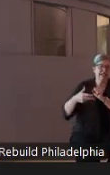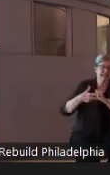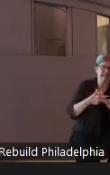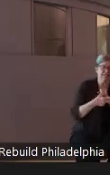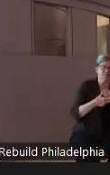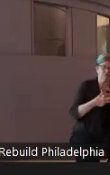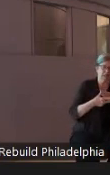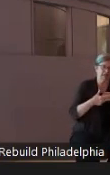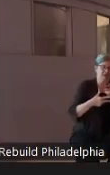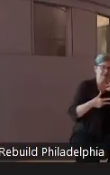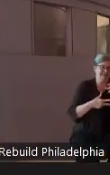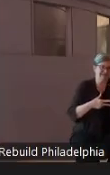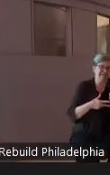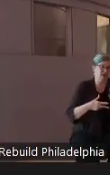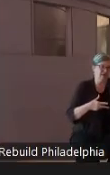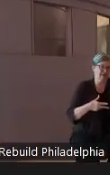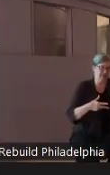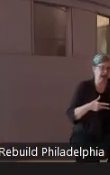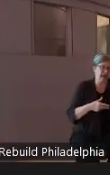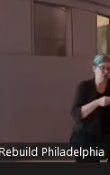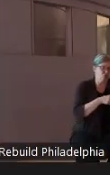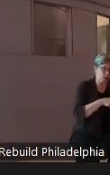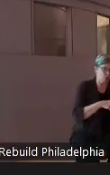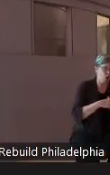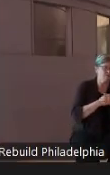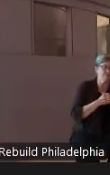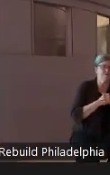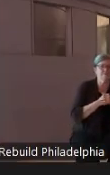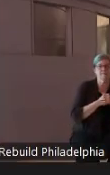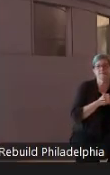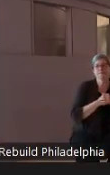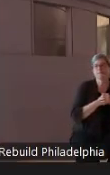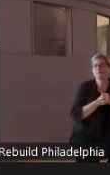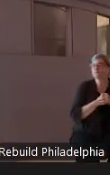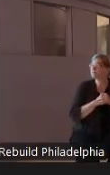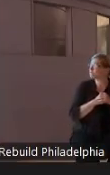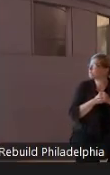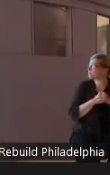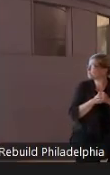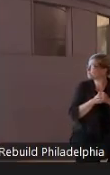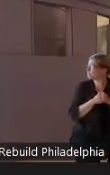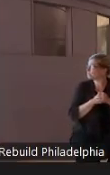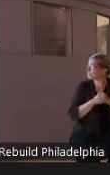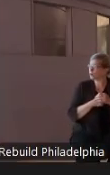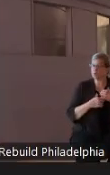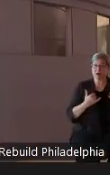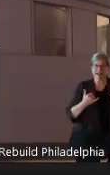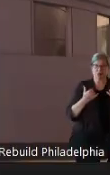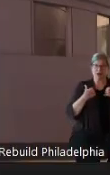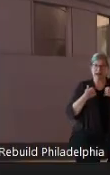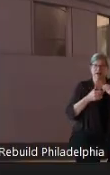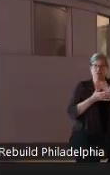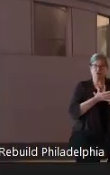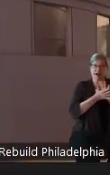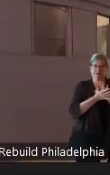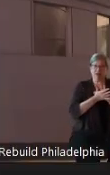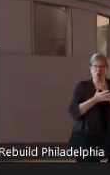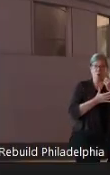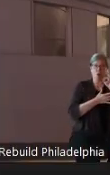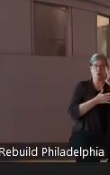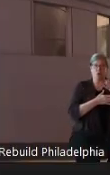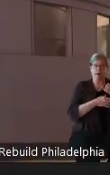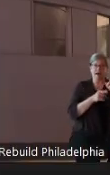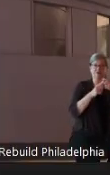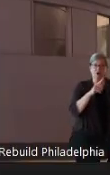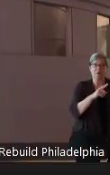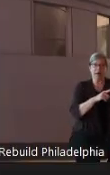of the building and drop off there. And right now we have traffic going one way from the Avenue